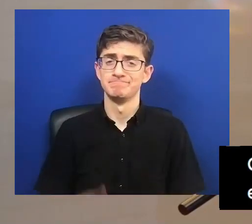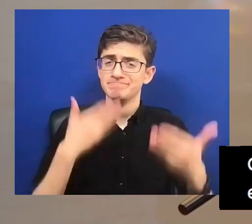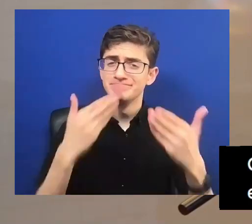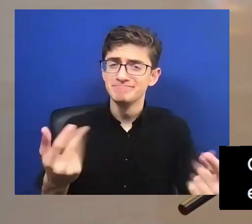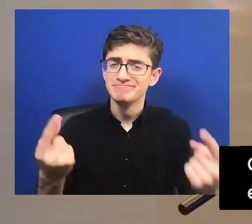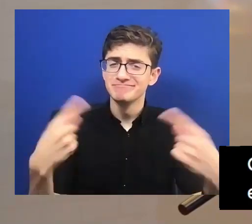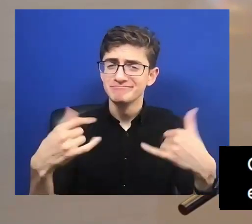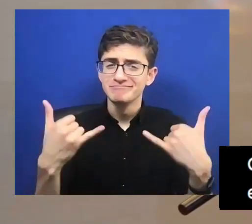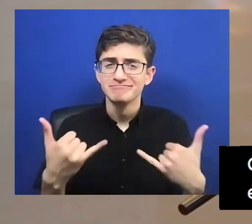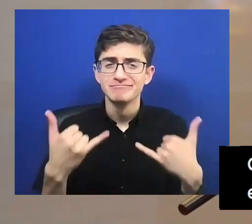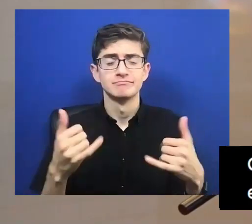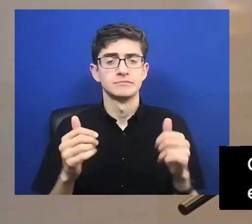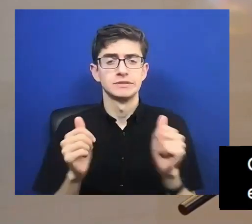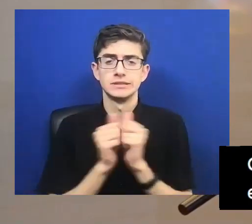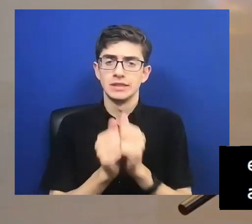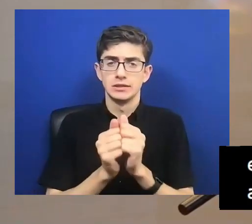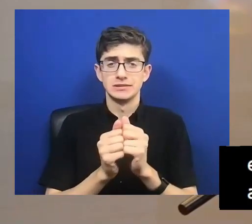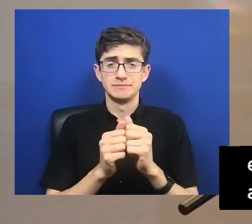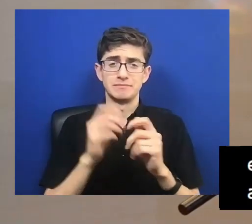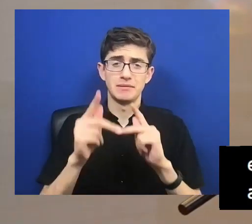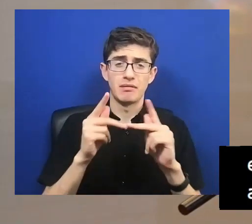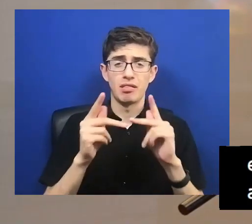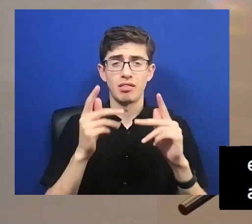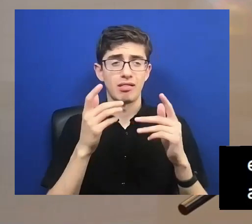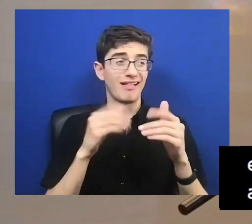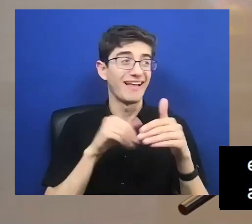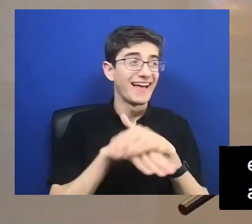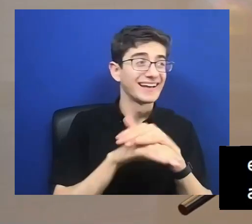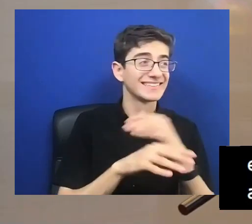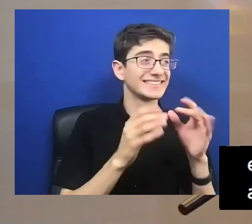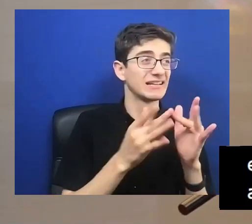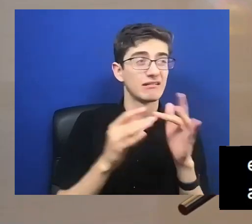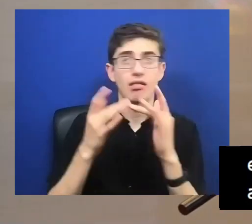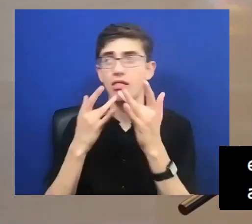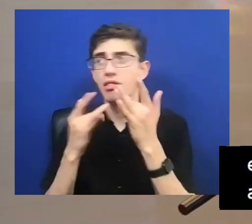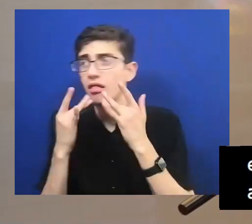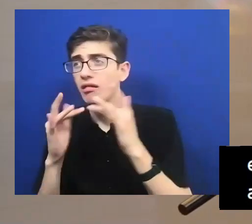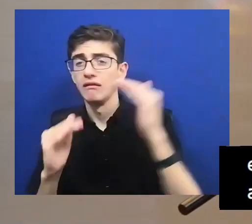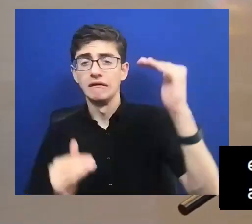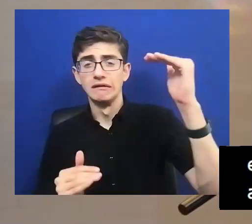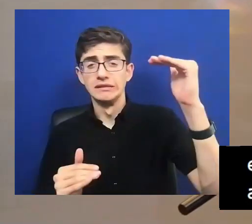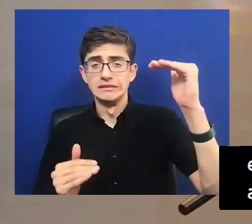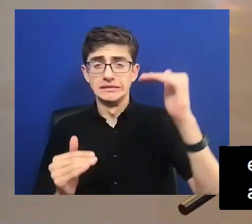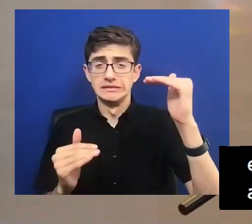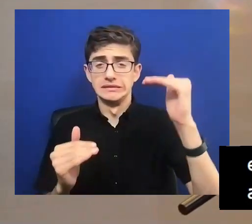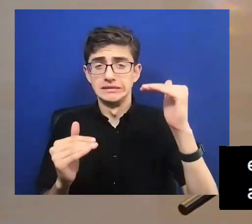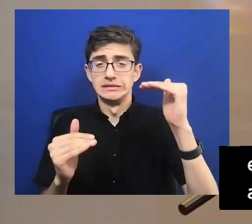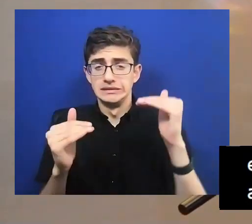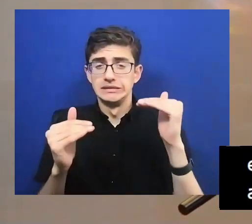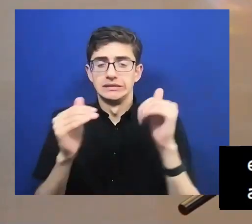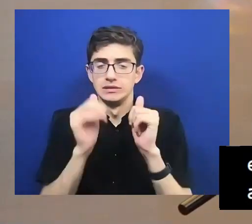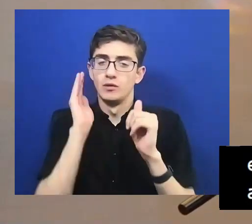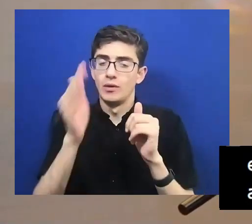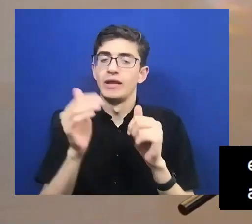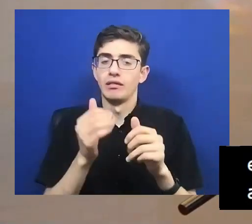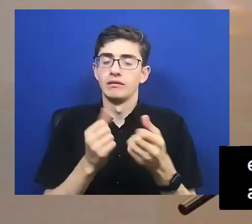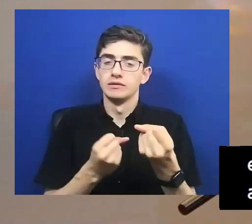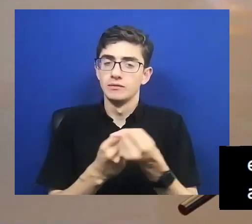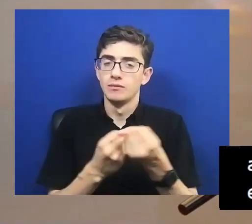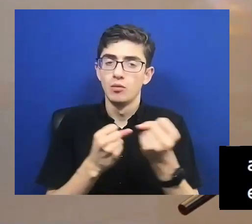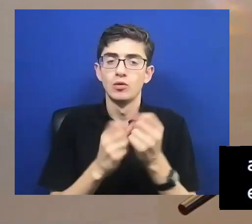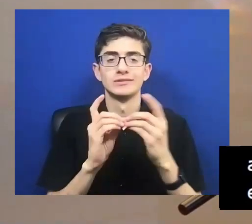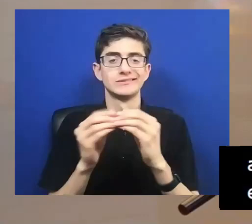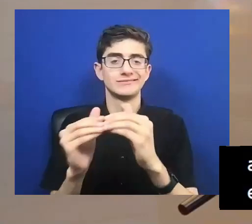divide, growing our digital infrastructure, and supporting digital equity for all New Yorkers. Thank